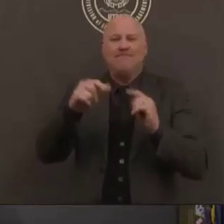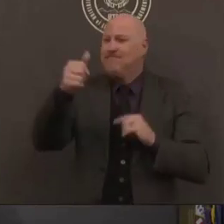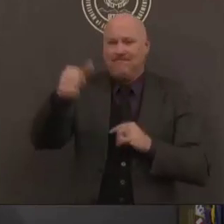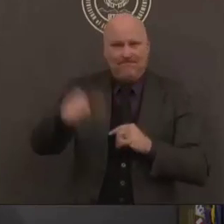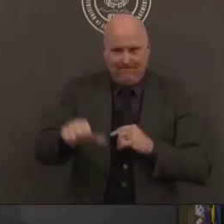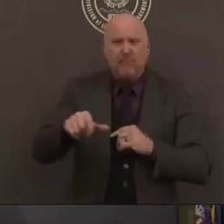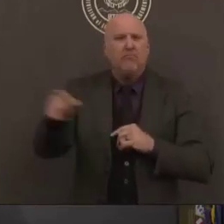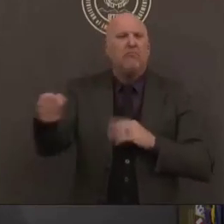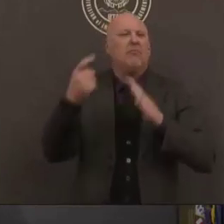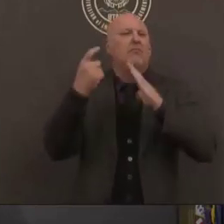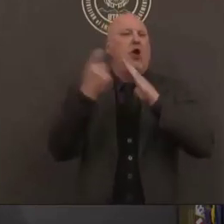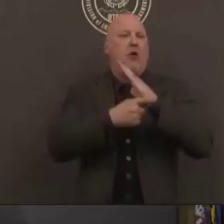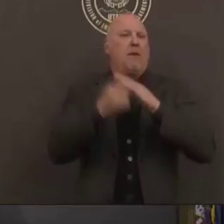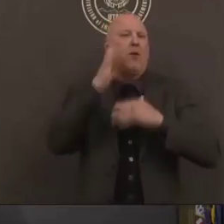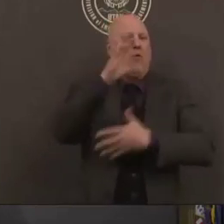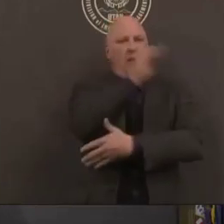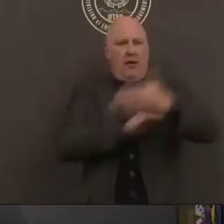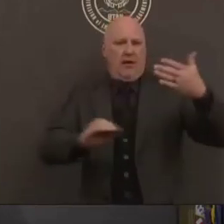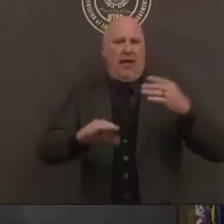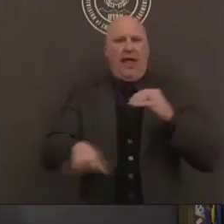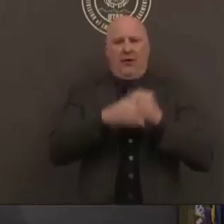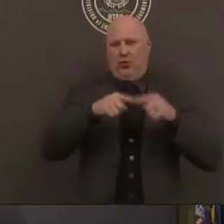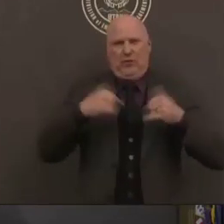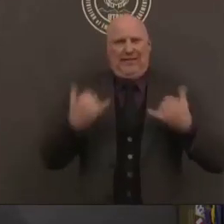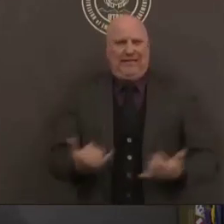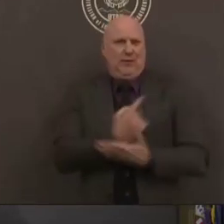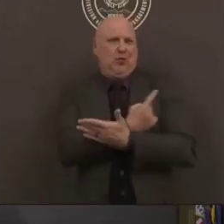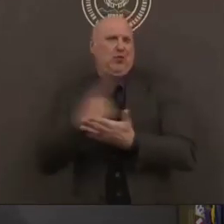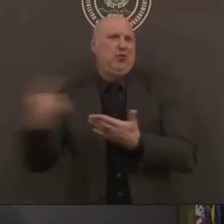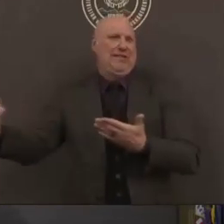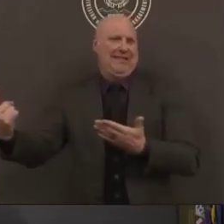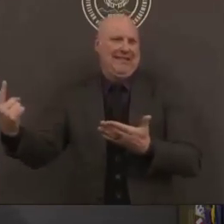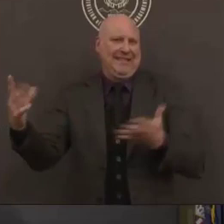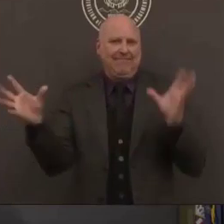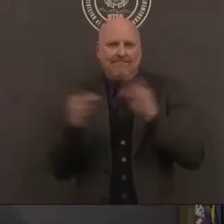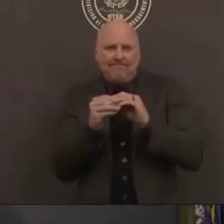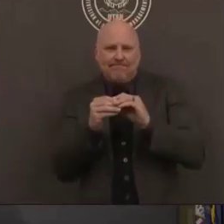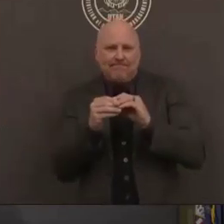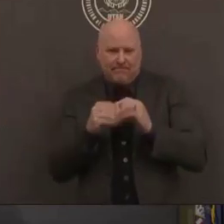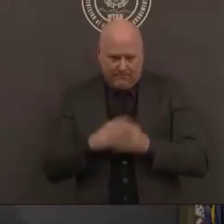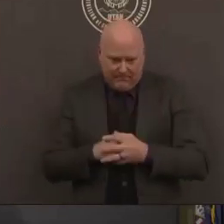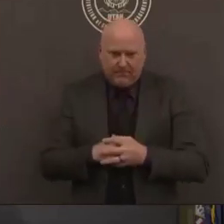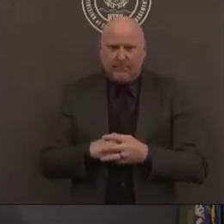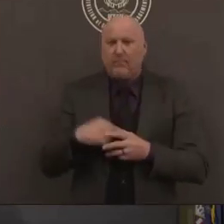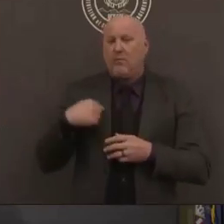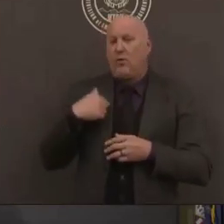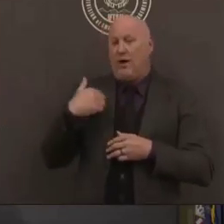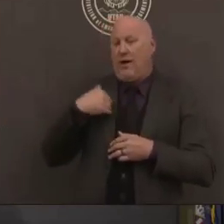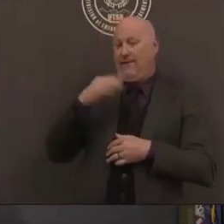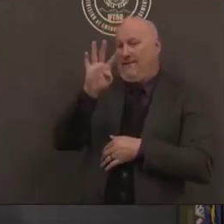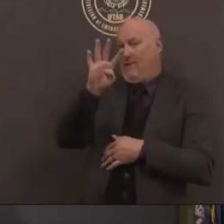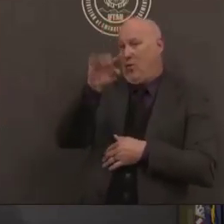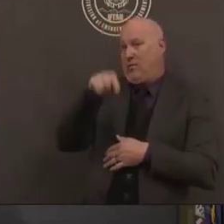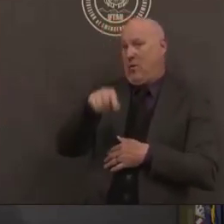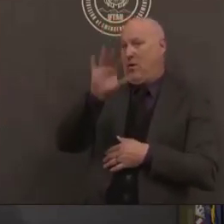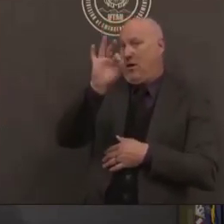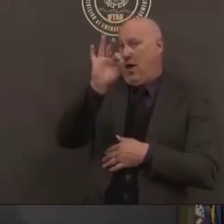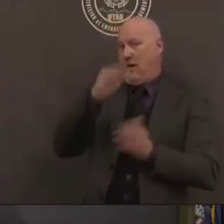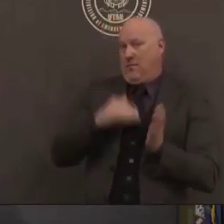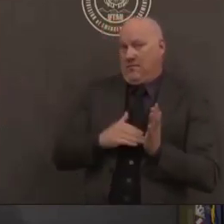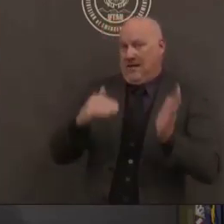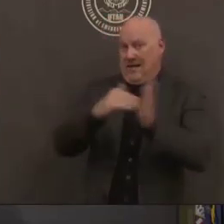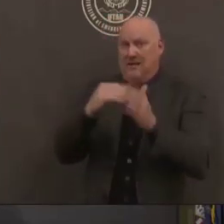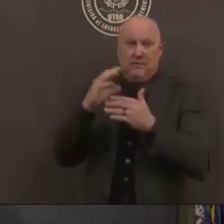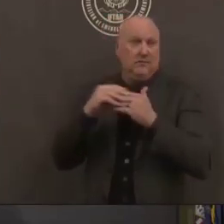We have $4.9 million of state funding to award in the second round, Plus, I'd like to give a special acknowledgement